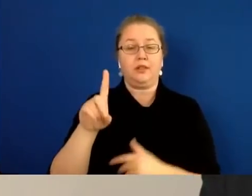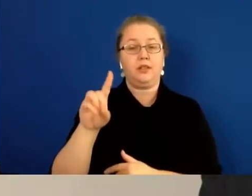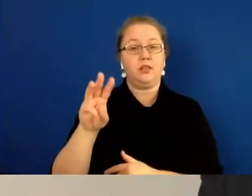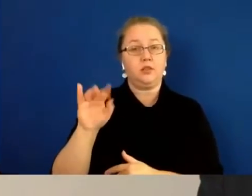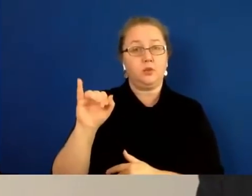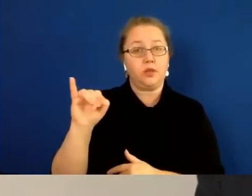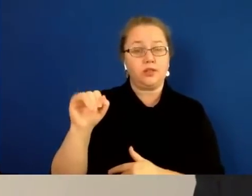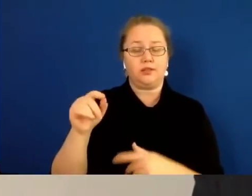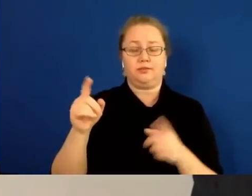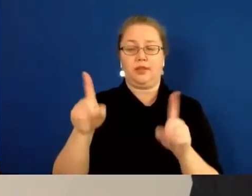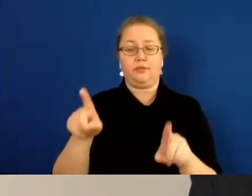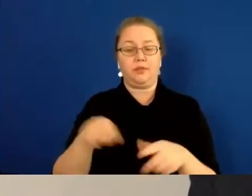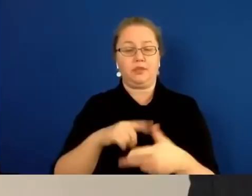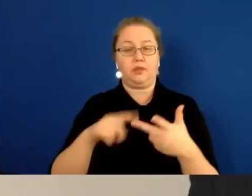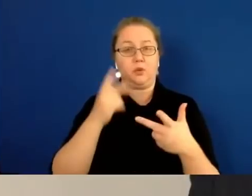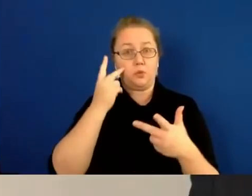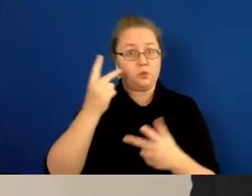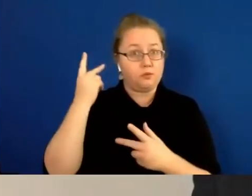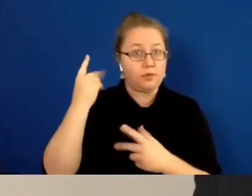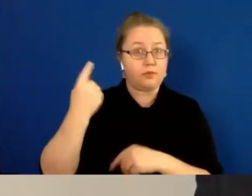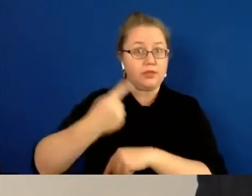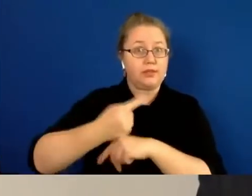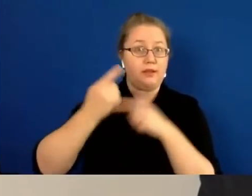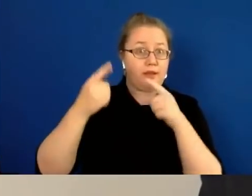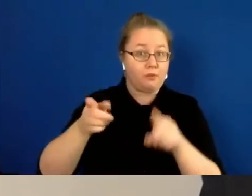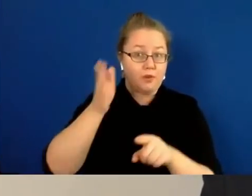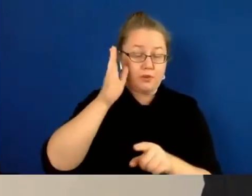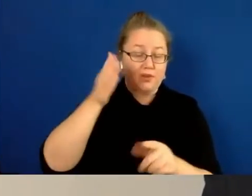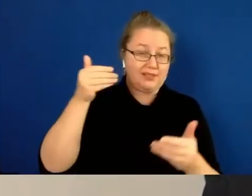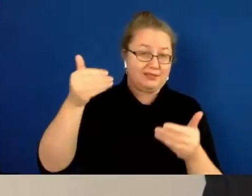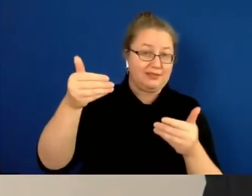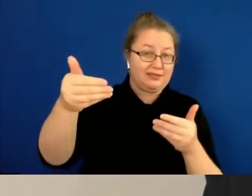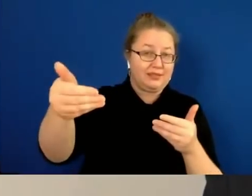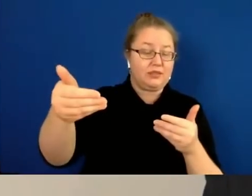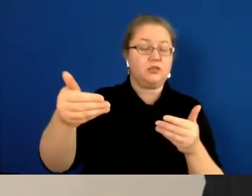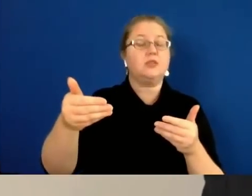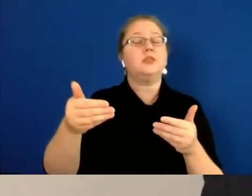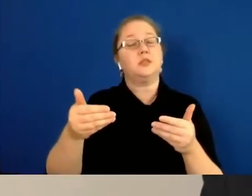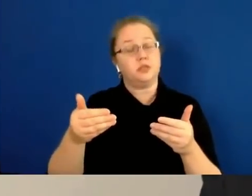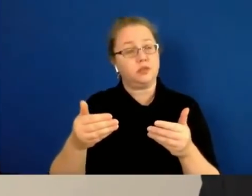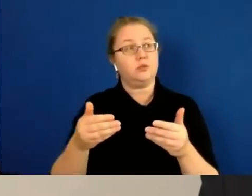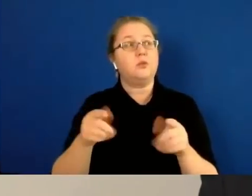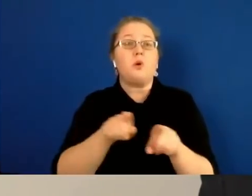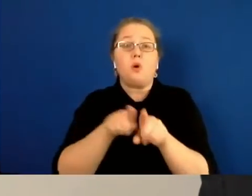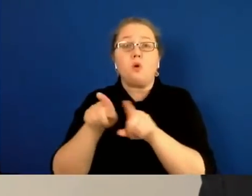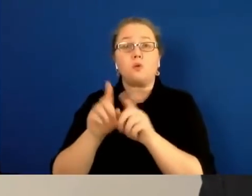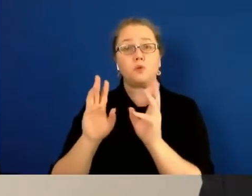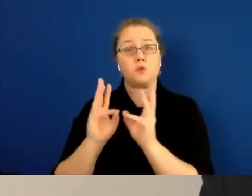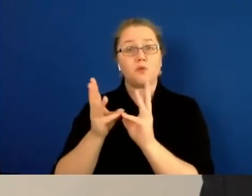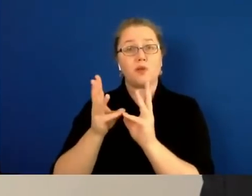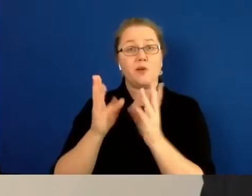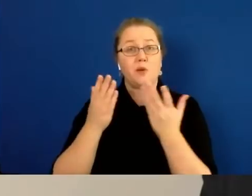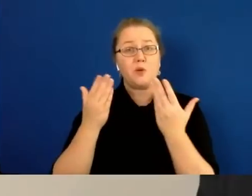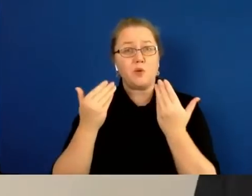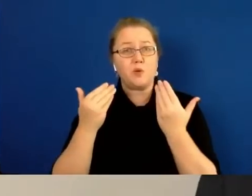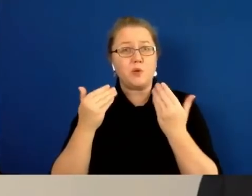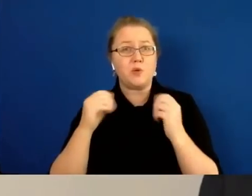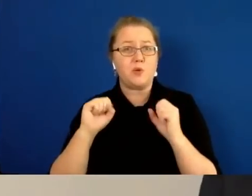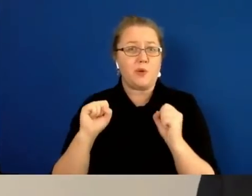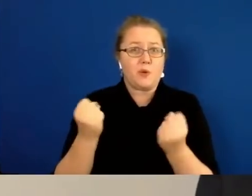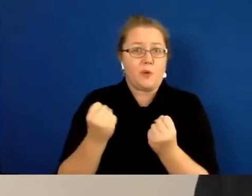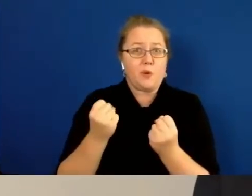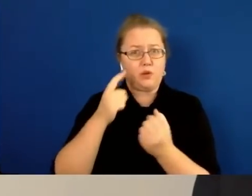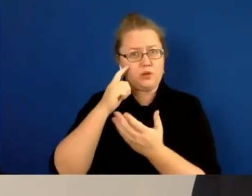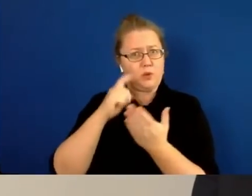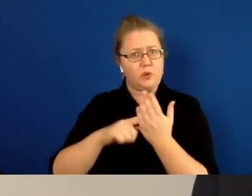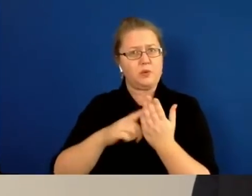So for many of us, we know that fall is a time when many holidays and celebrations occur. We've had Thanksgiving already, and